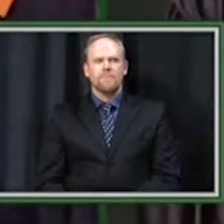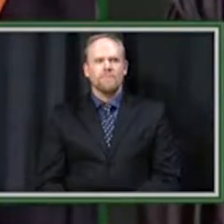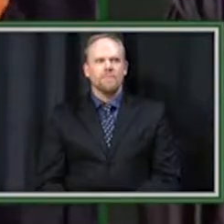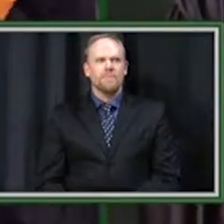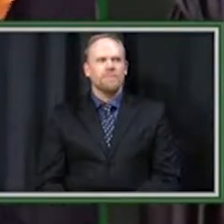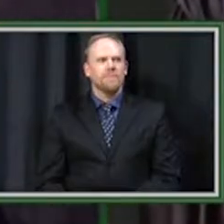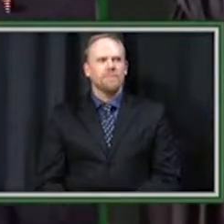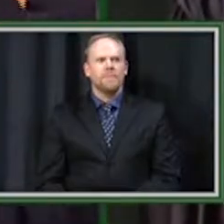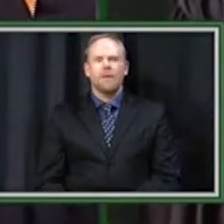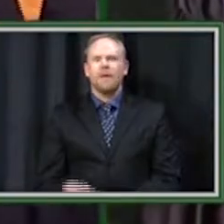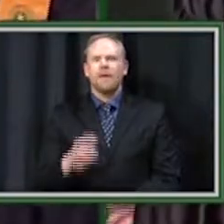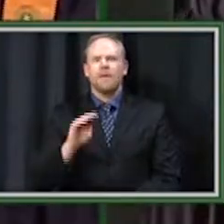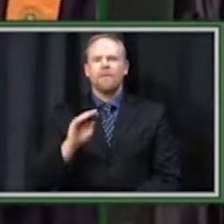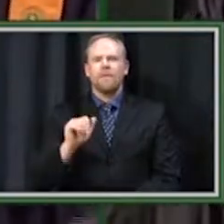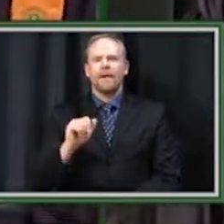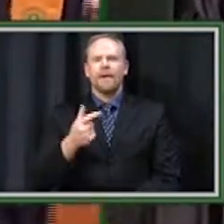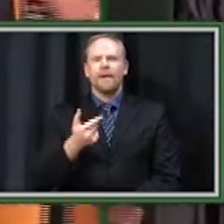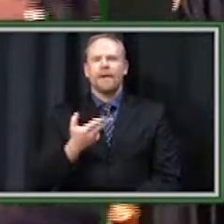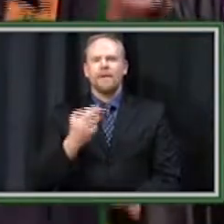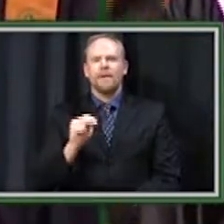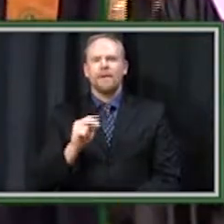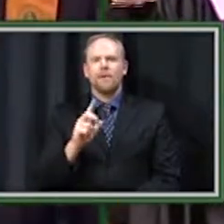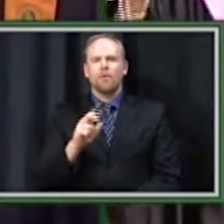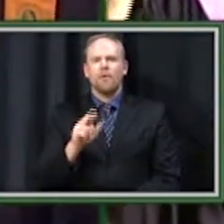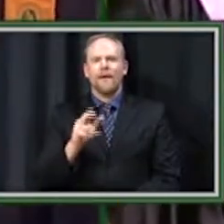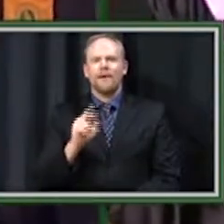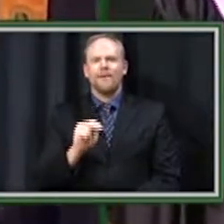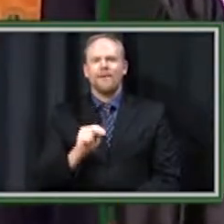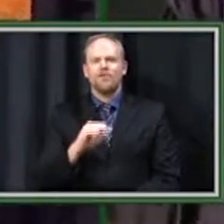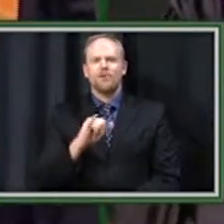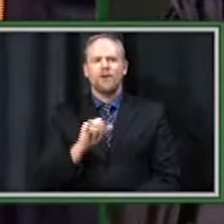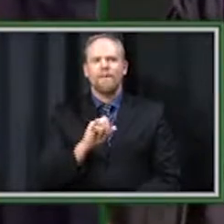Megan Dulan. Jeff Hook.